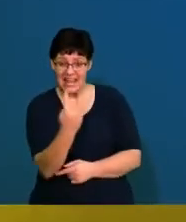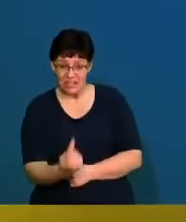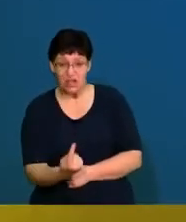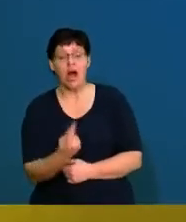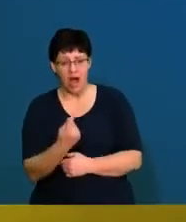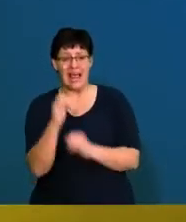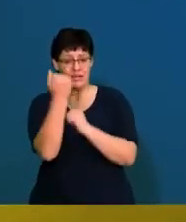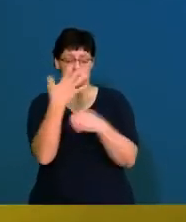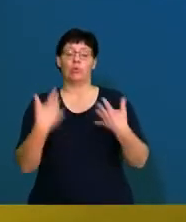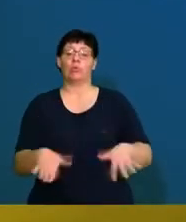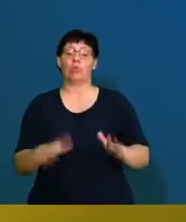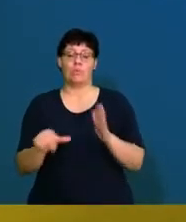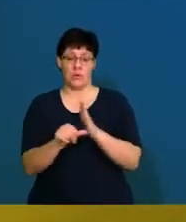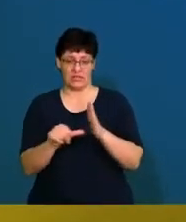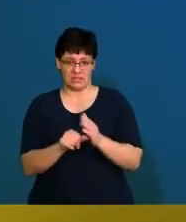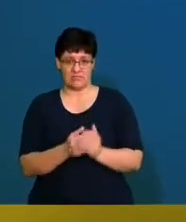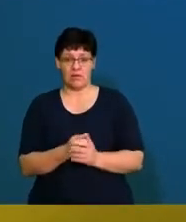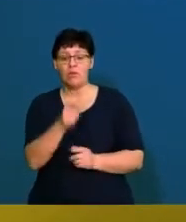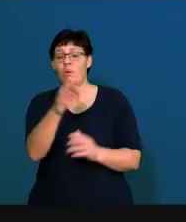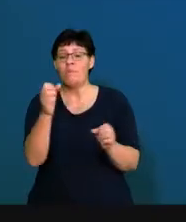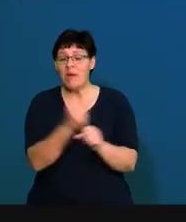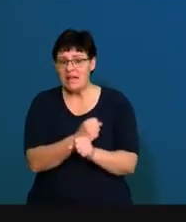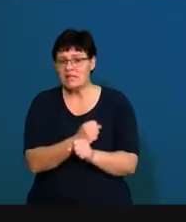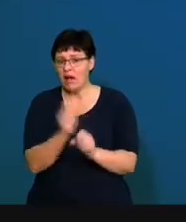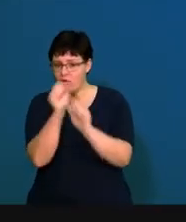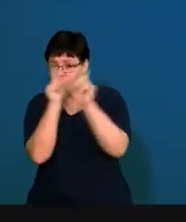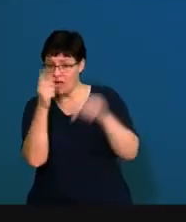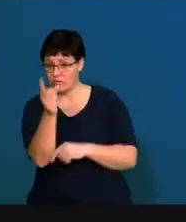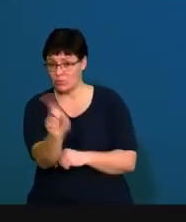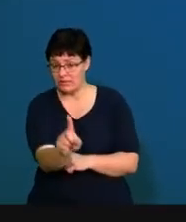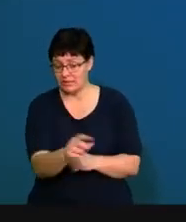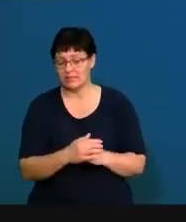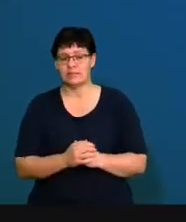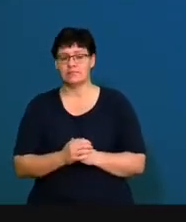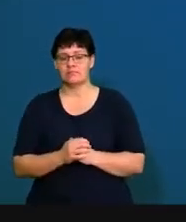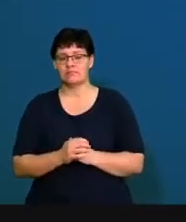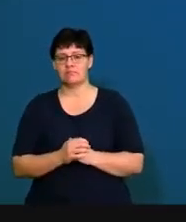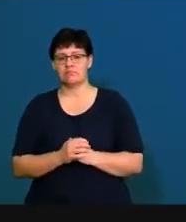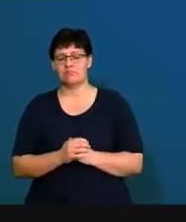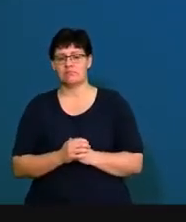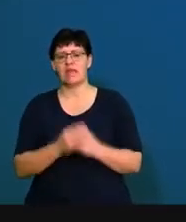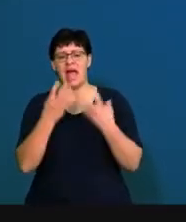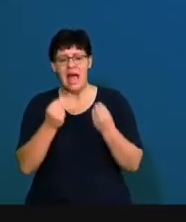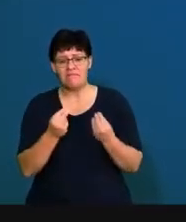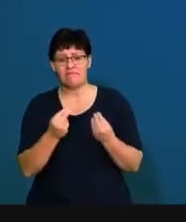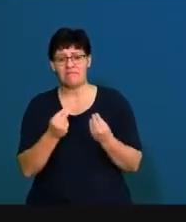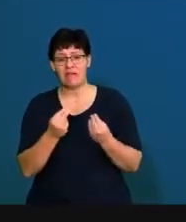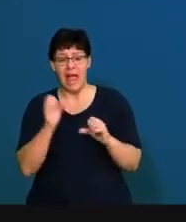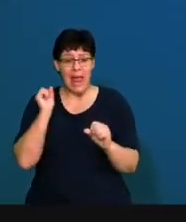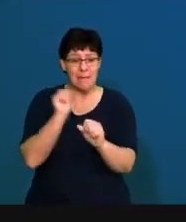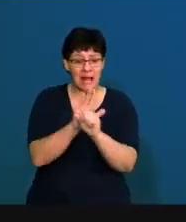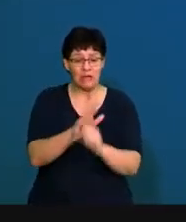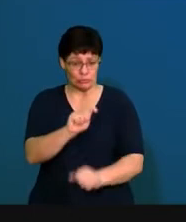important in industry, So you must also realize that this has got, real